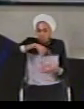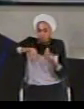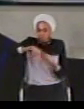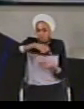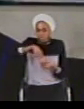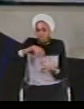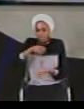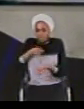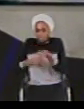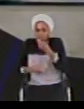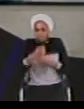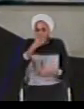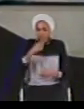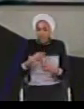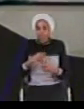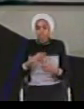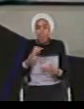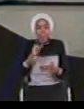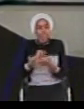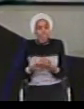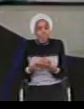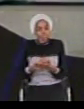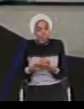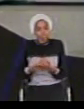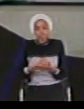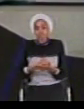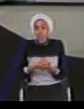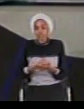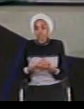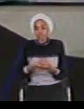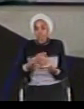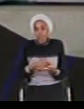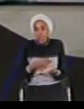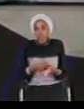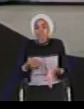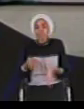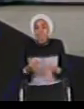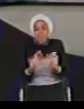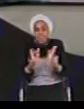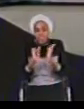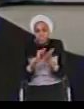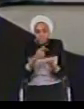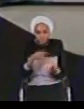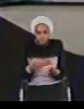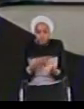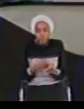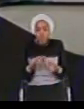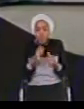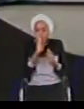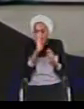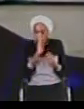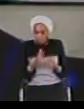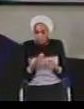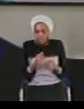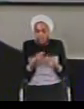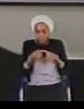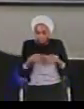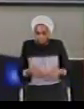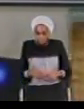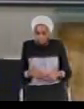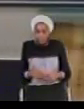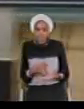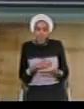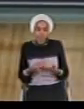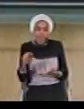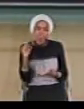upside down that gospel. Let the gospel remain the gospel. In verse 11,